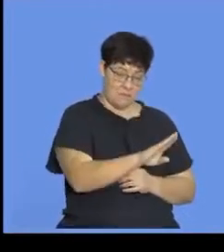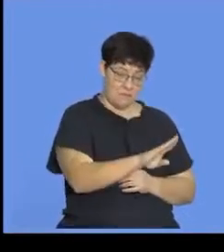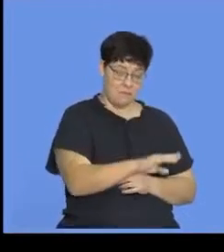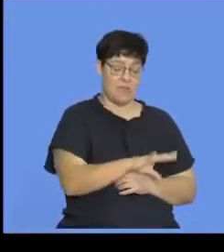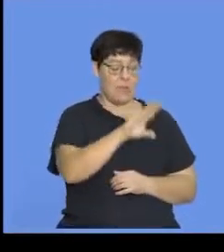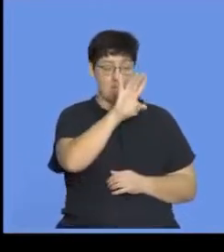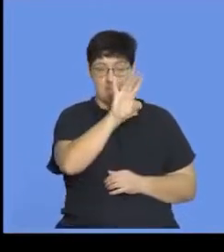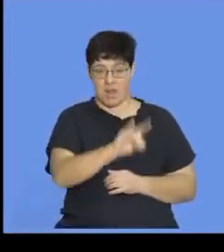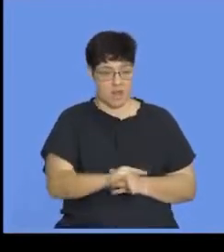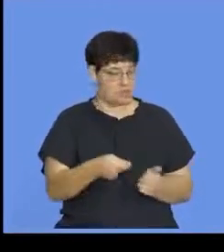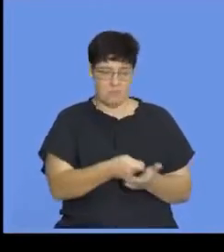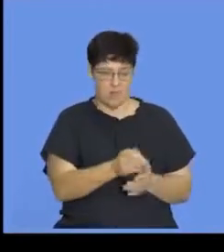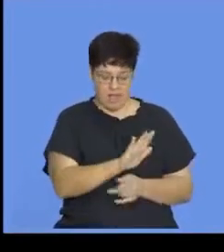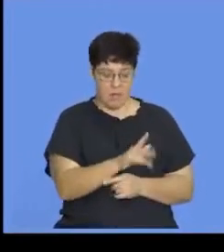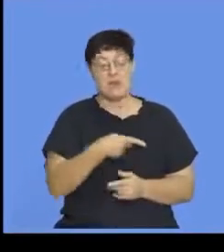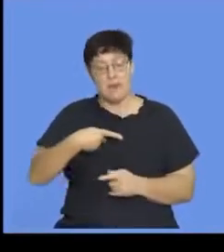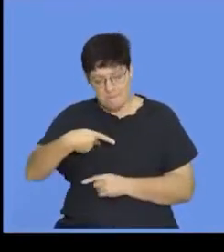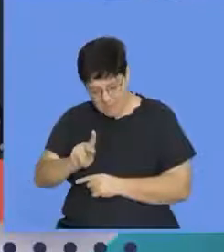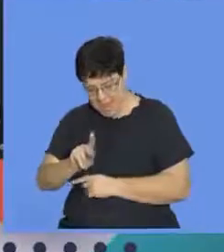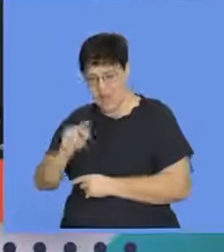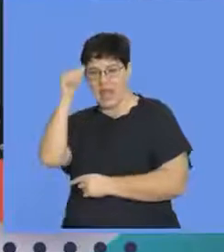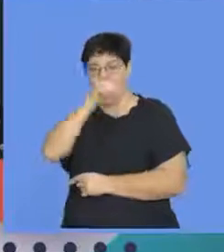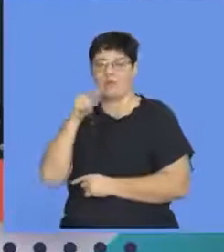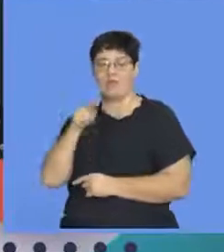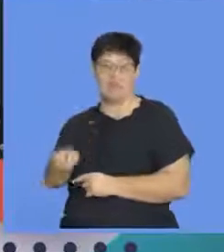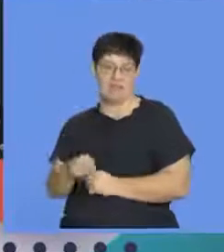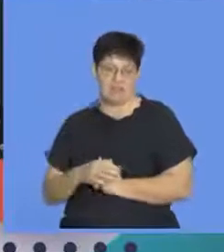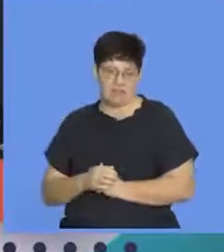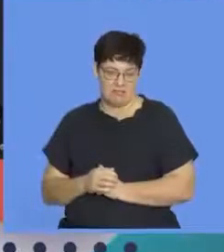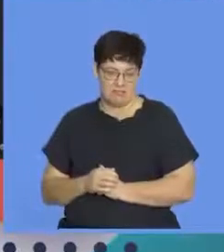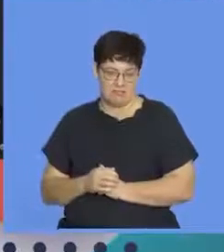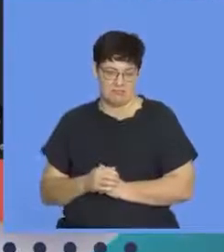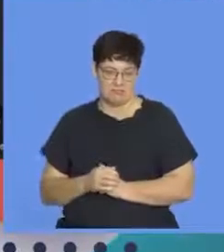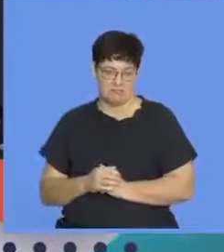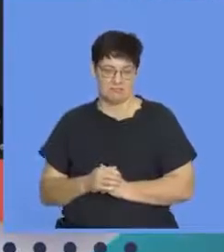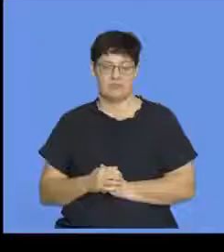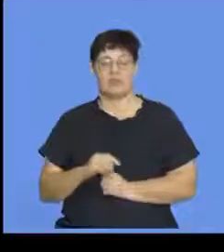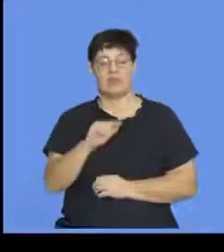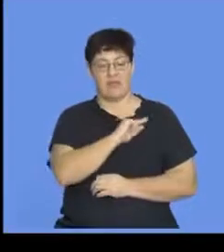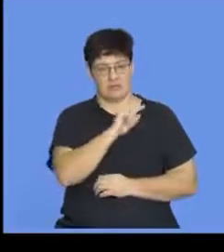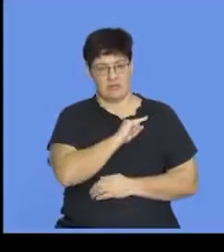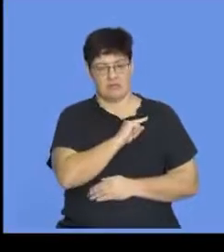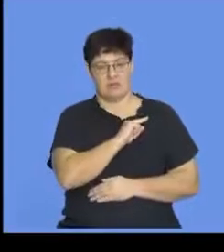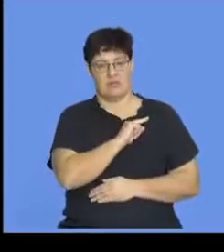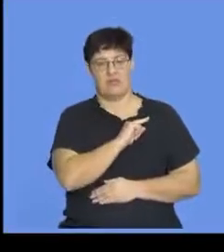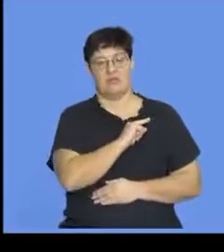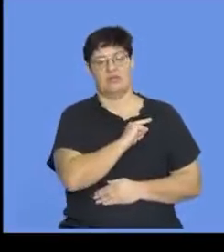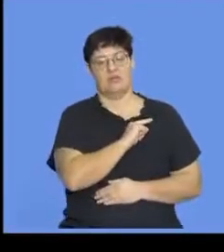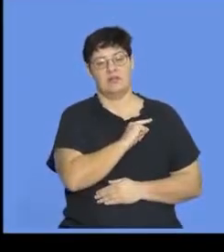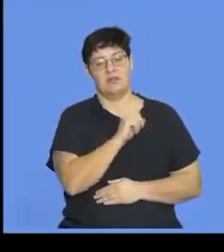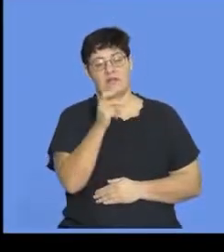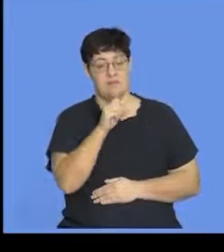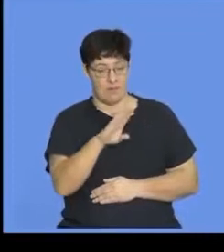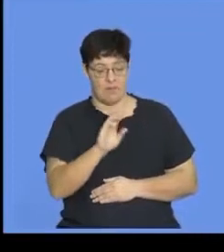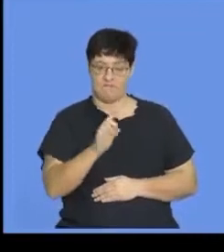will only pay not in March, but in April. Therefore, you see February first payment